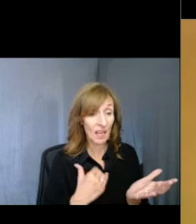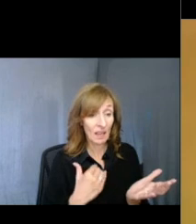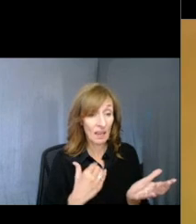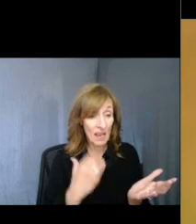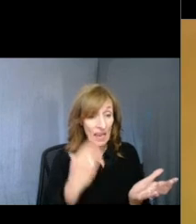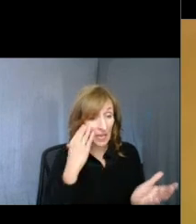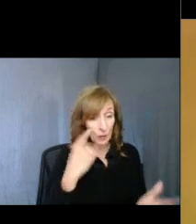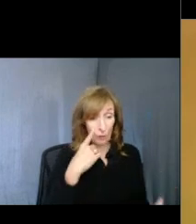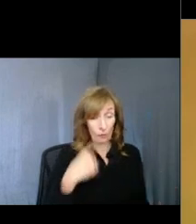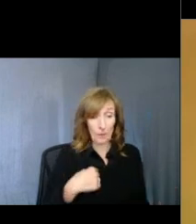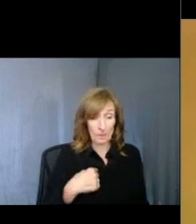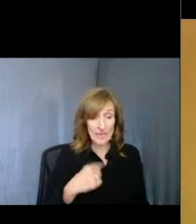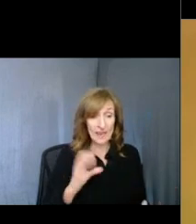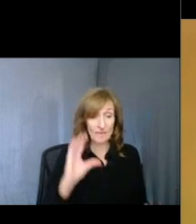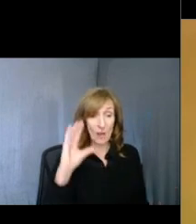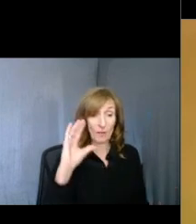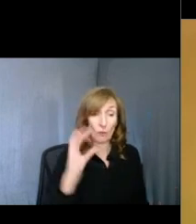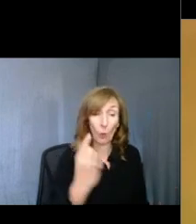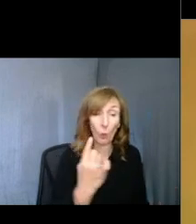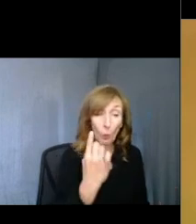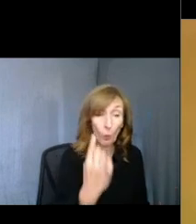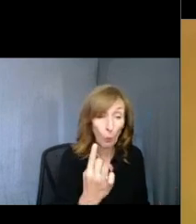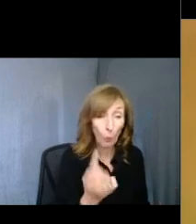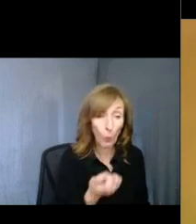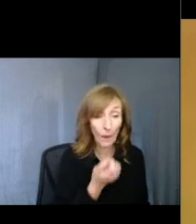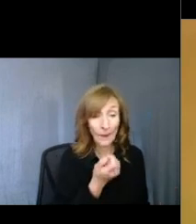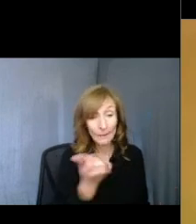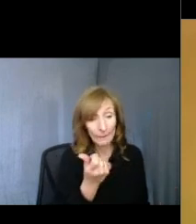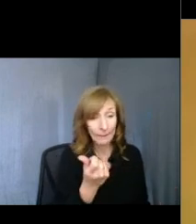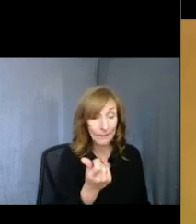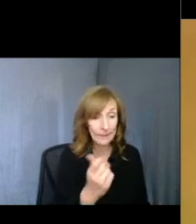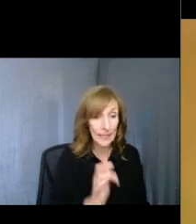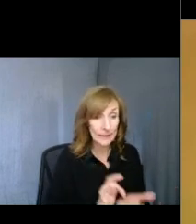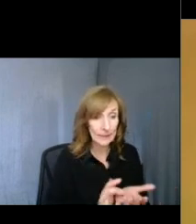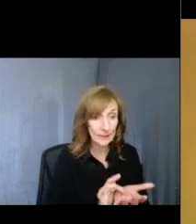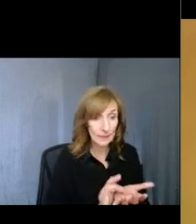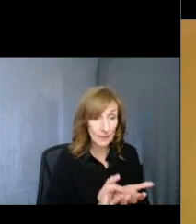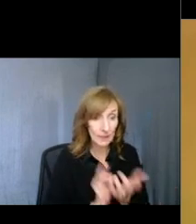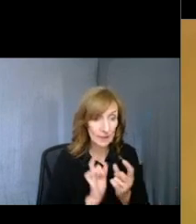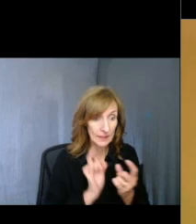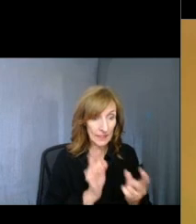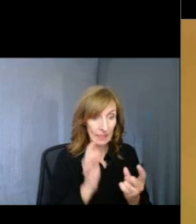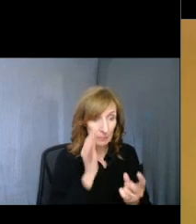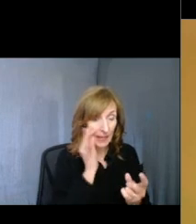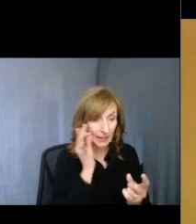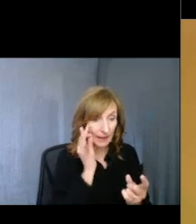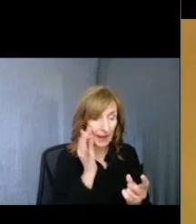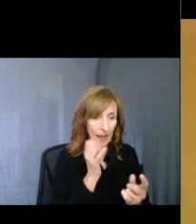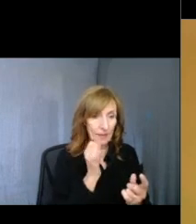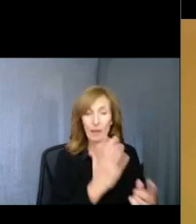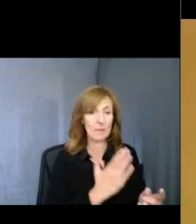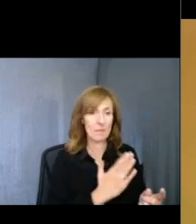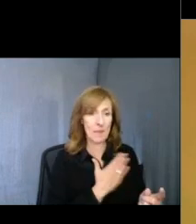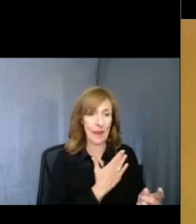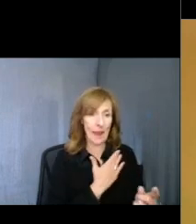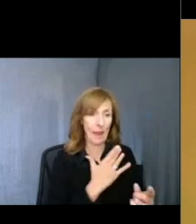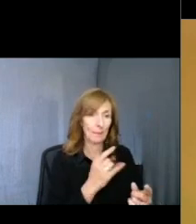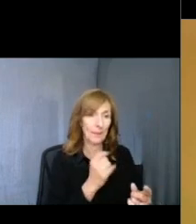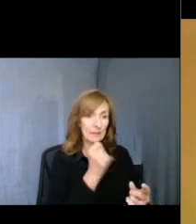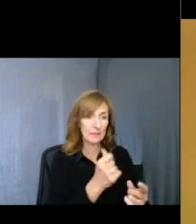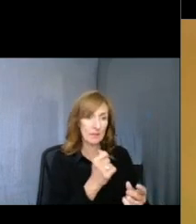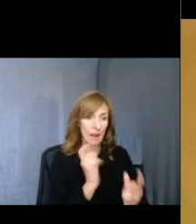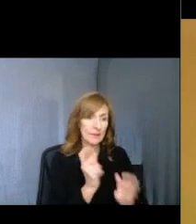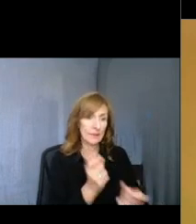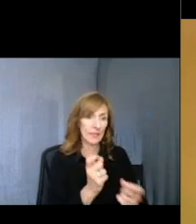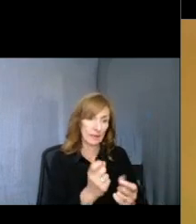drug, I'd be really happy to not have to give it. The other thing that Jessica mentioned is this idea of the